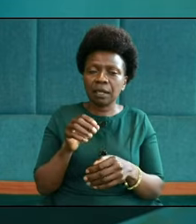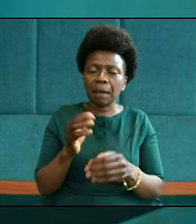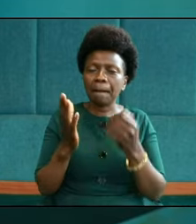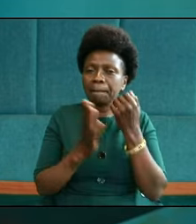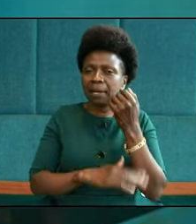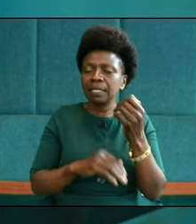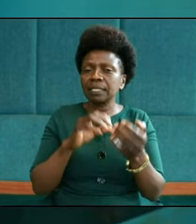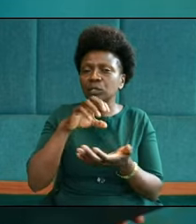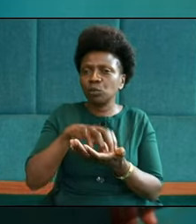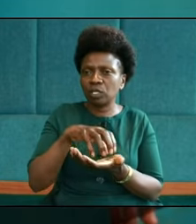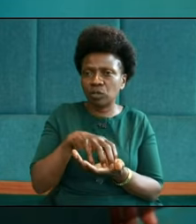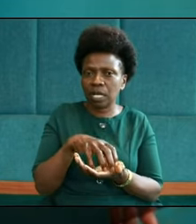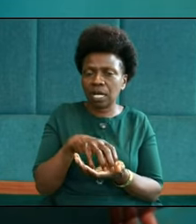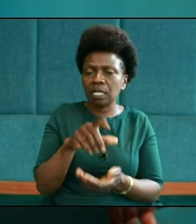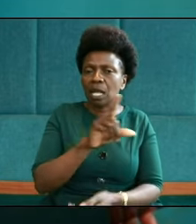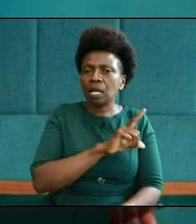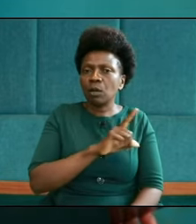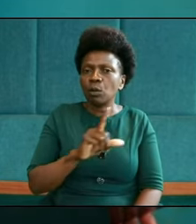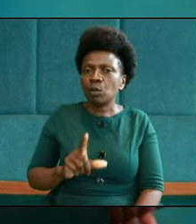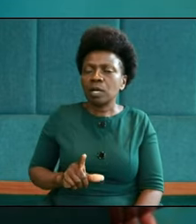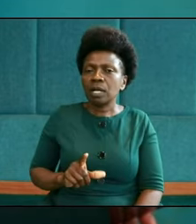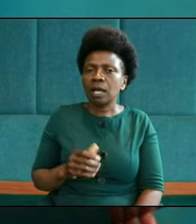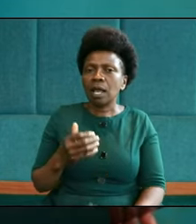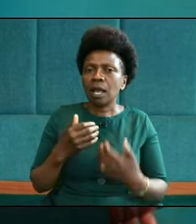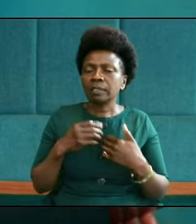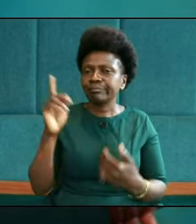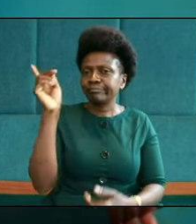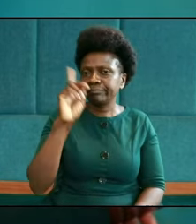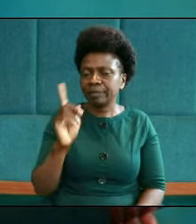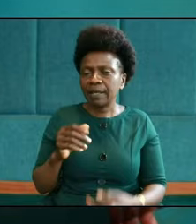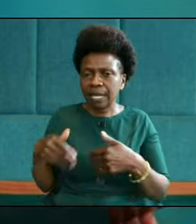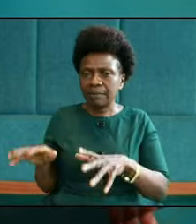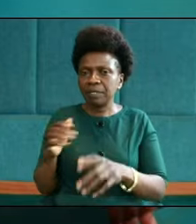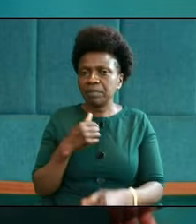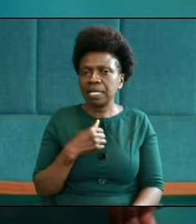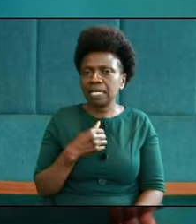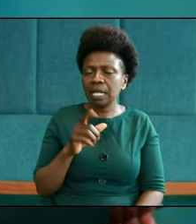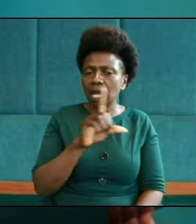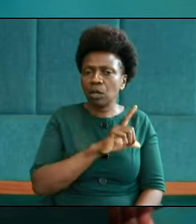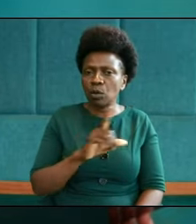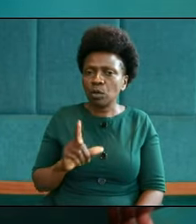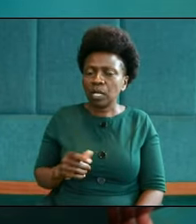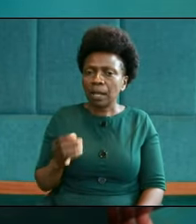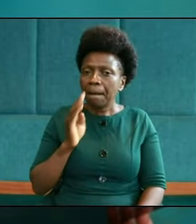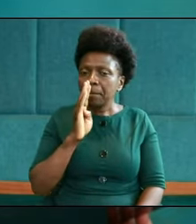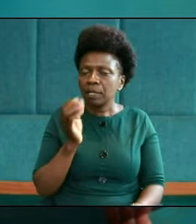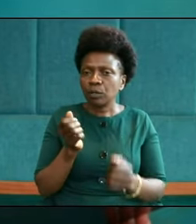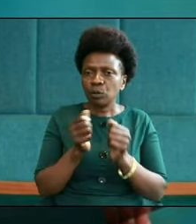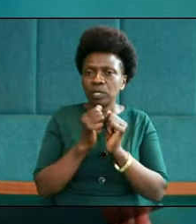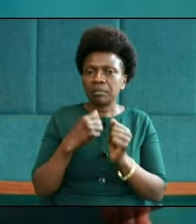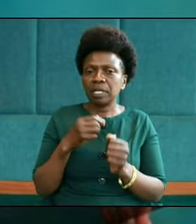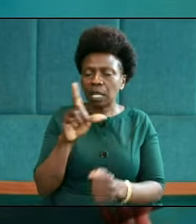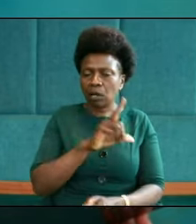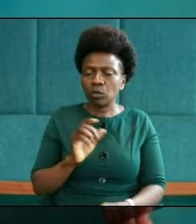situation, the Lord has never abandoned me. The Lord has been with me, and